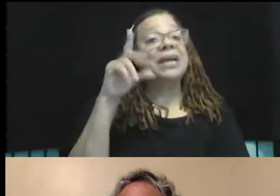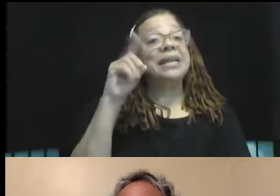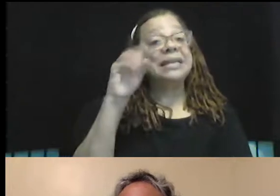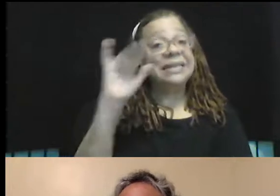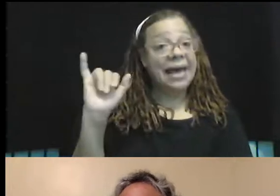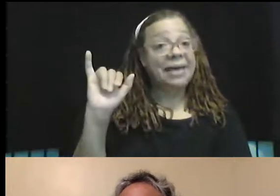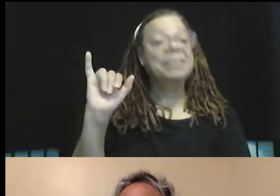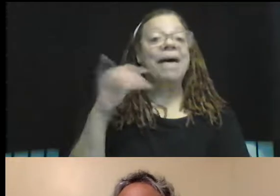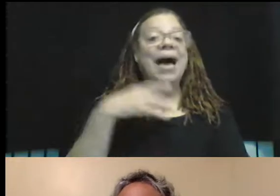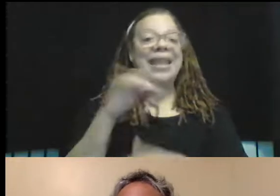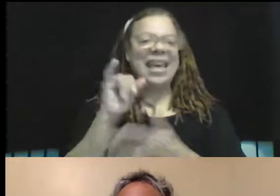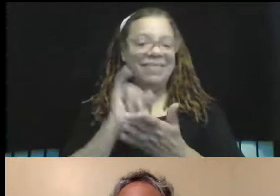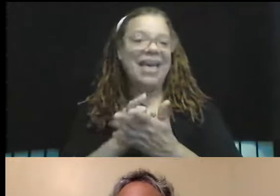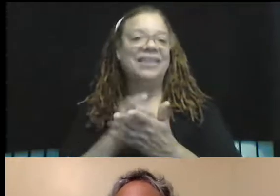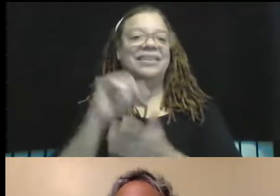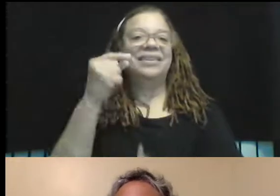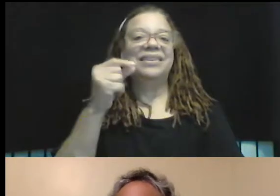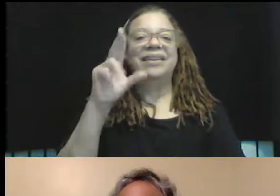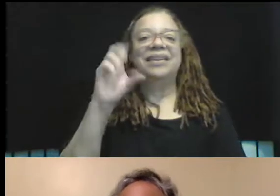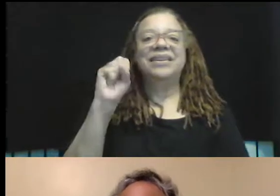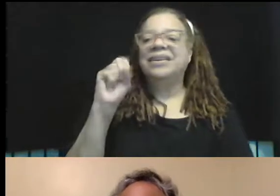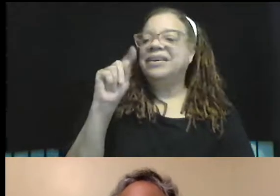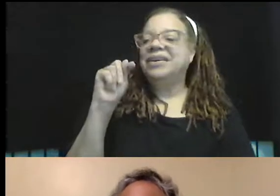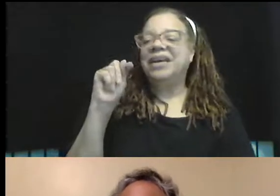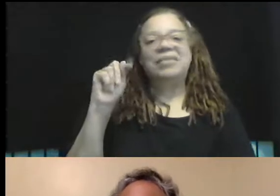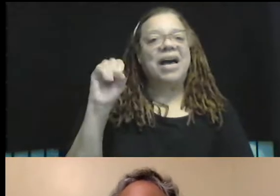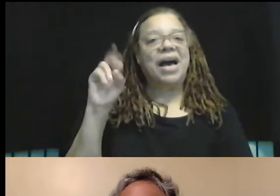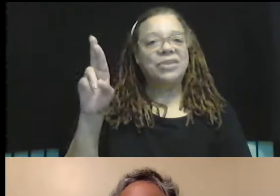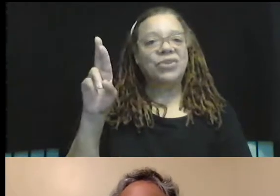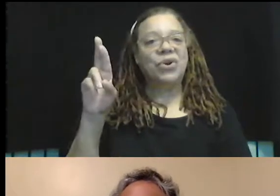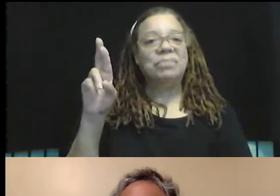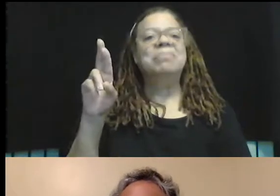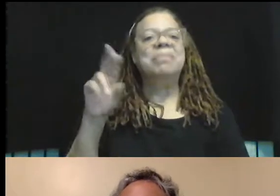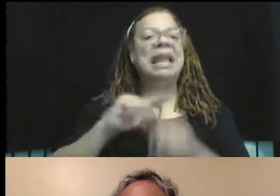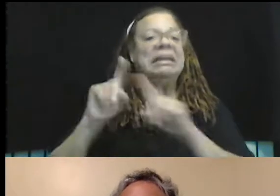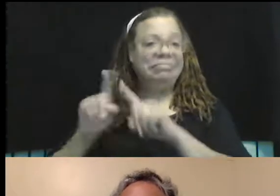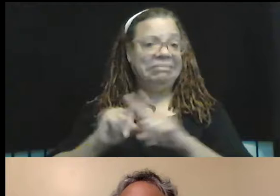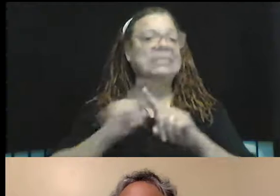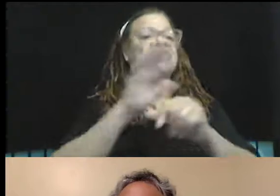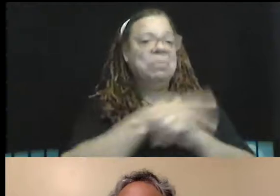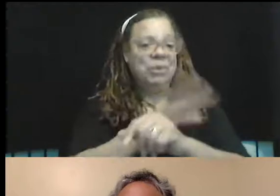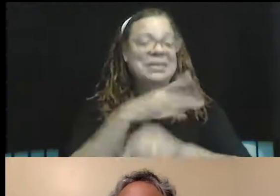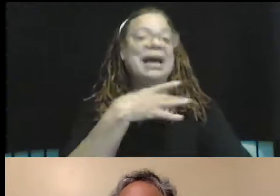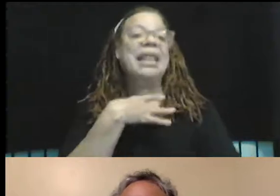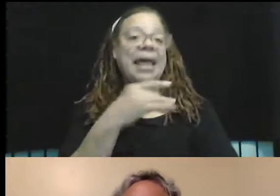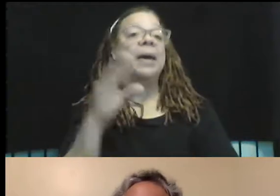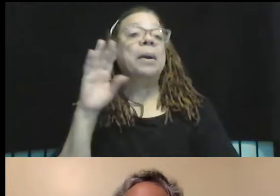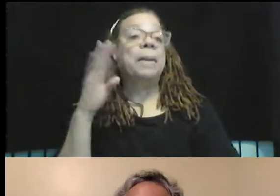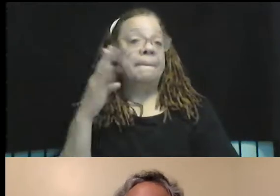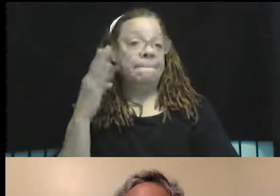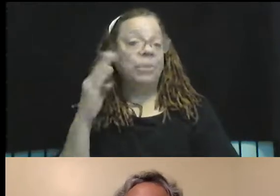I like Green Day, Guster. Uh I like lots of different music. Bluegrass.